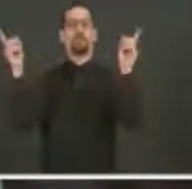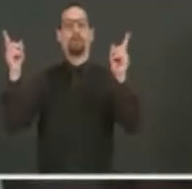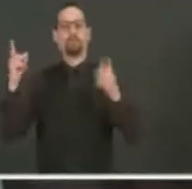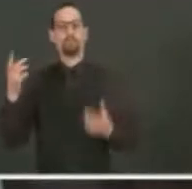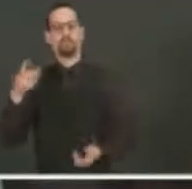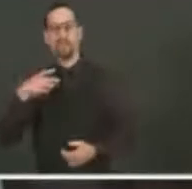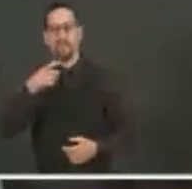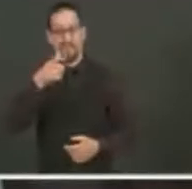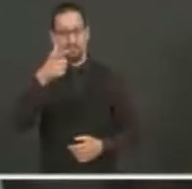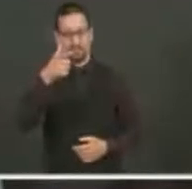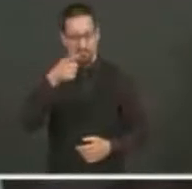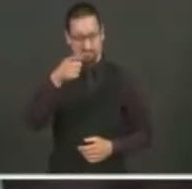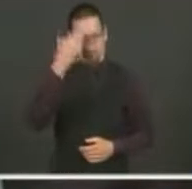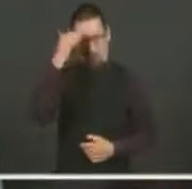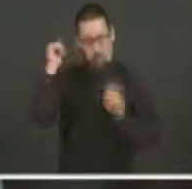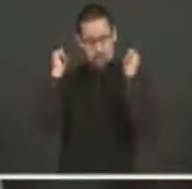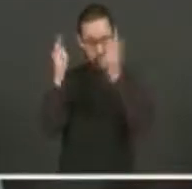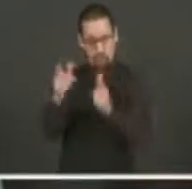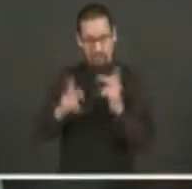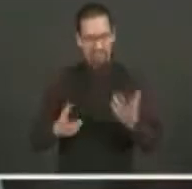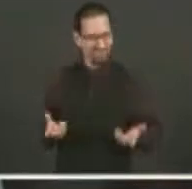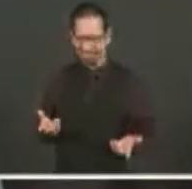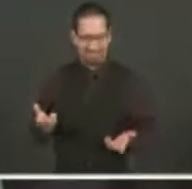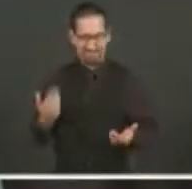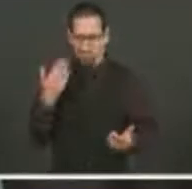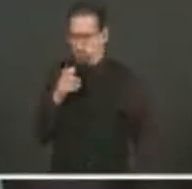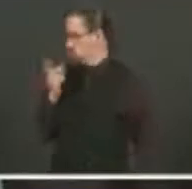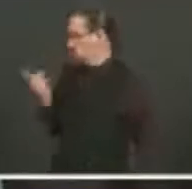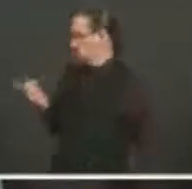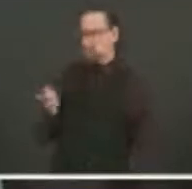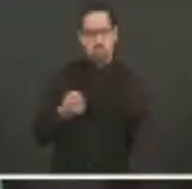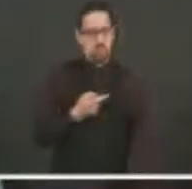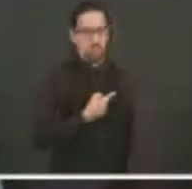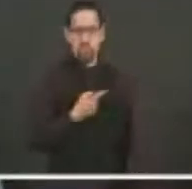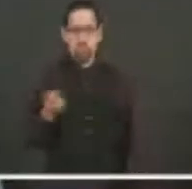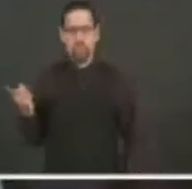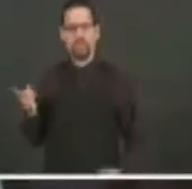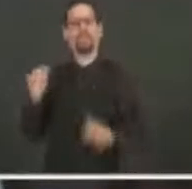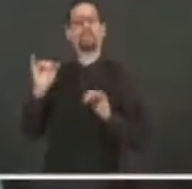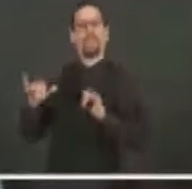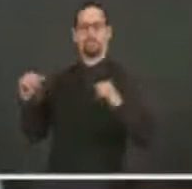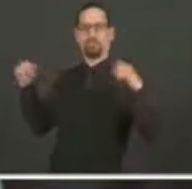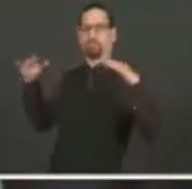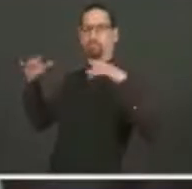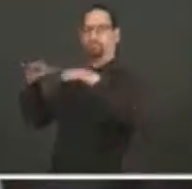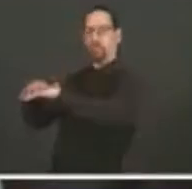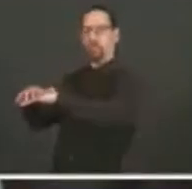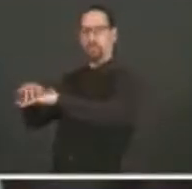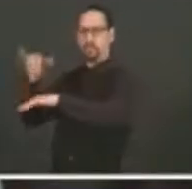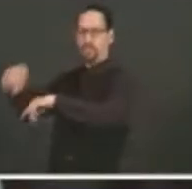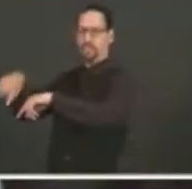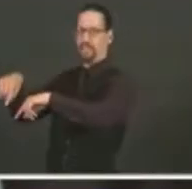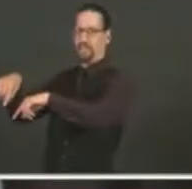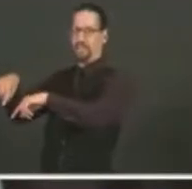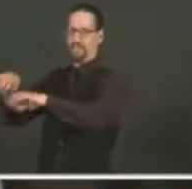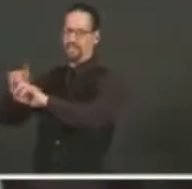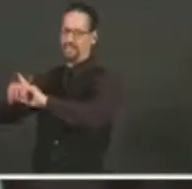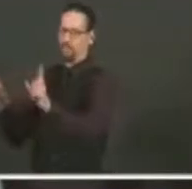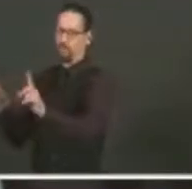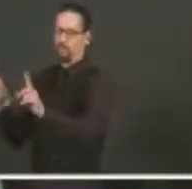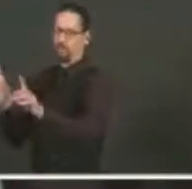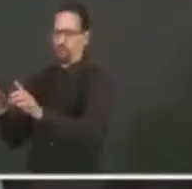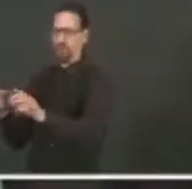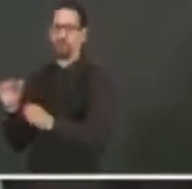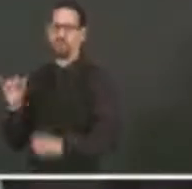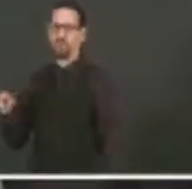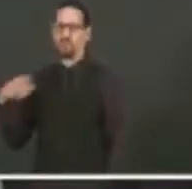other, but they are all going to the same place. That we are saying, there's technically